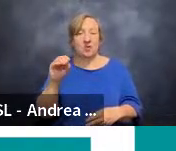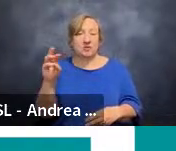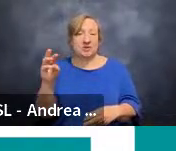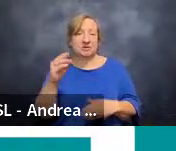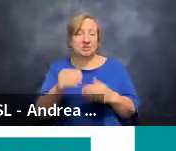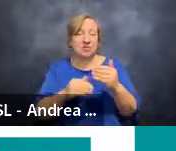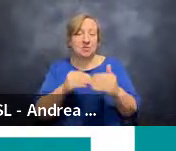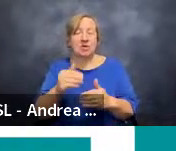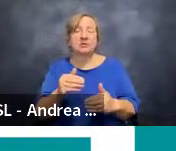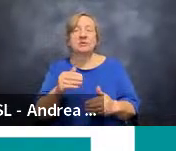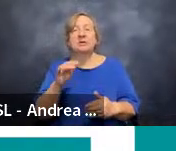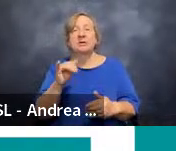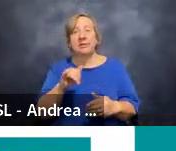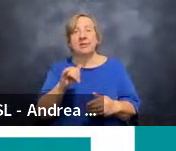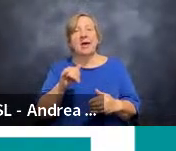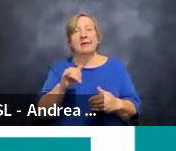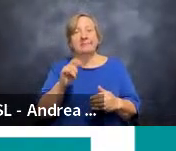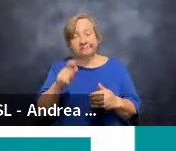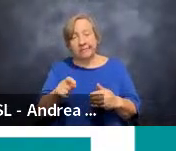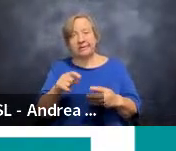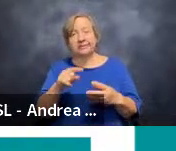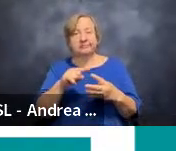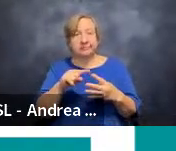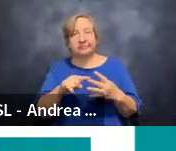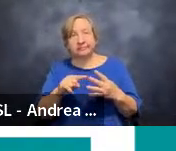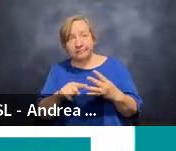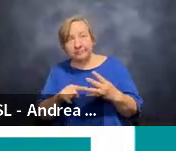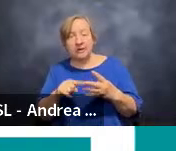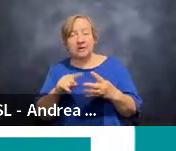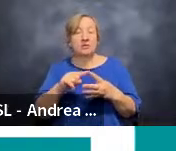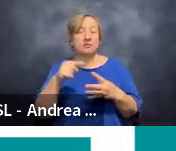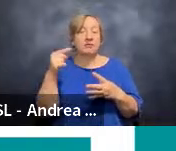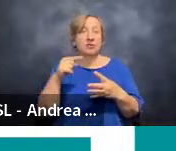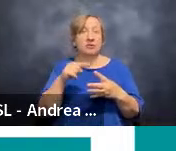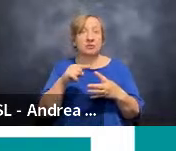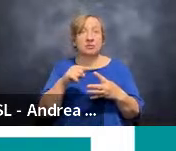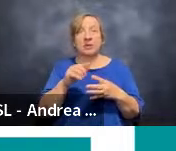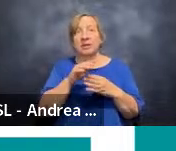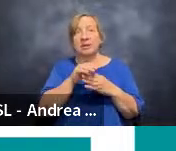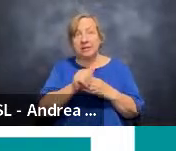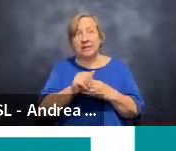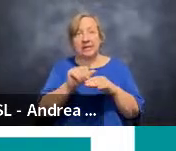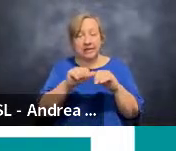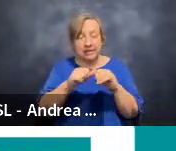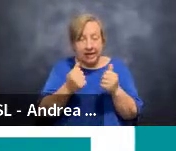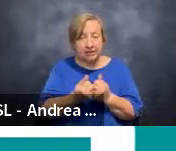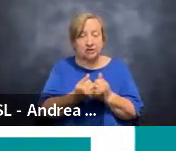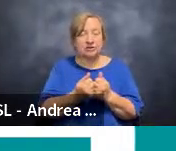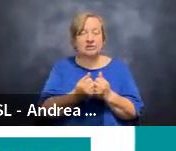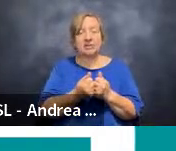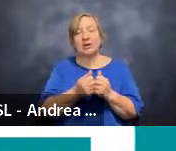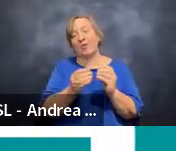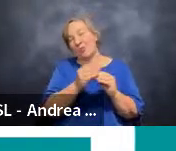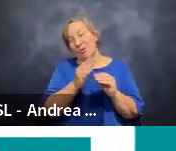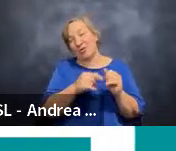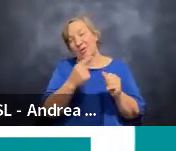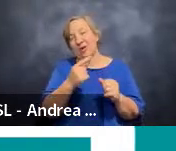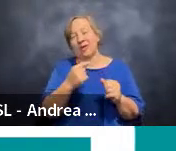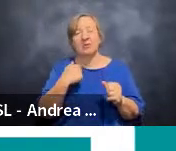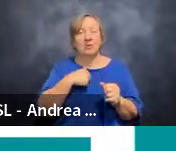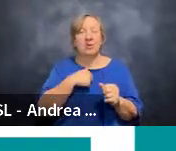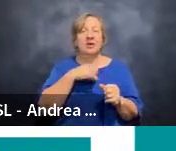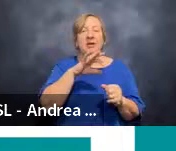procedural and is comprised of initially step 1, the lead agency or agencies, again, in this case, Federal Highways